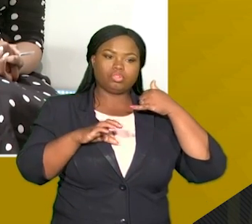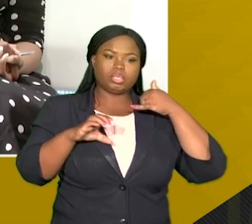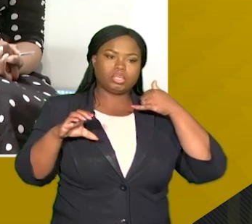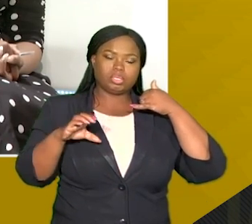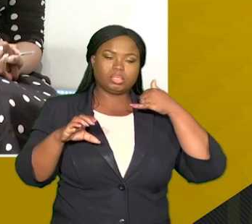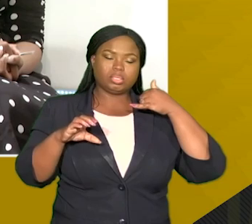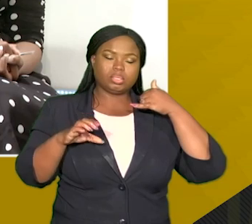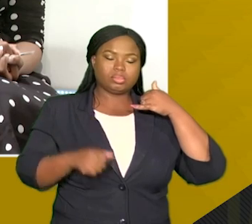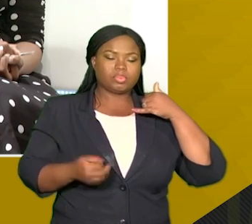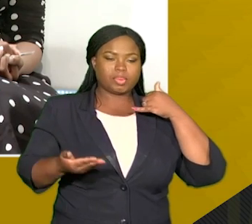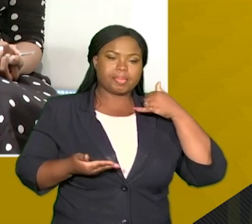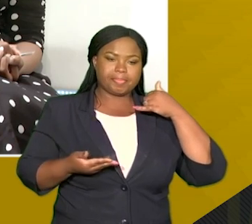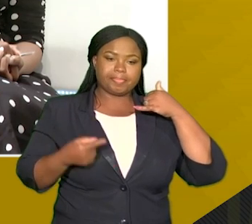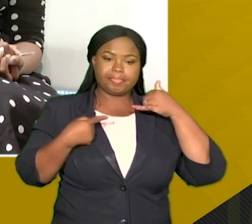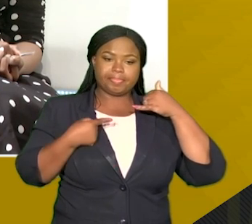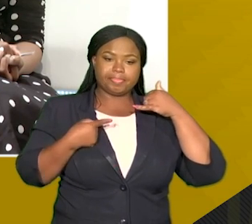Brigadier, welcome to Daily Thetha.